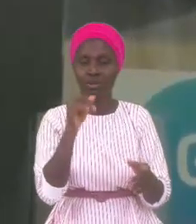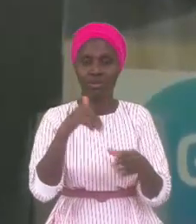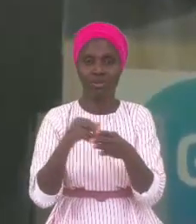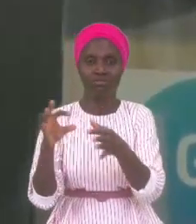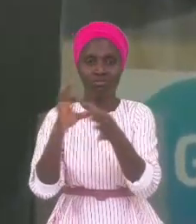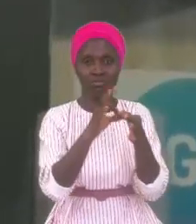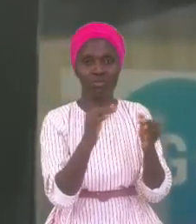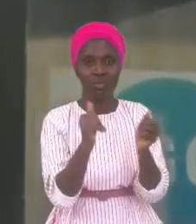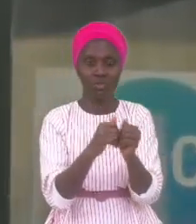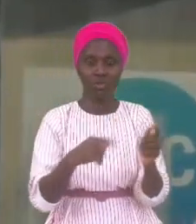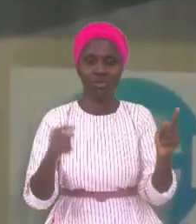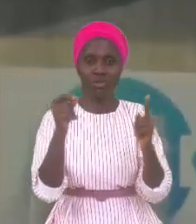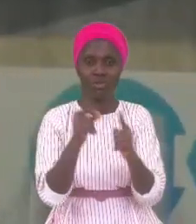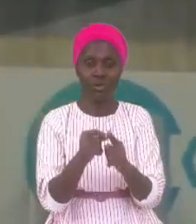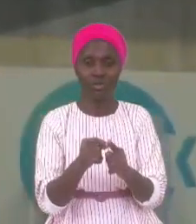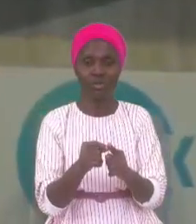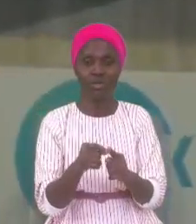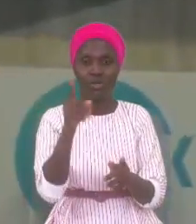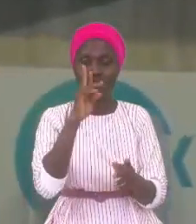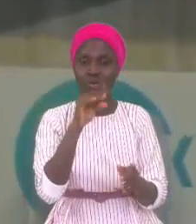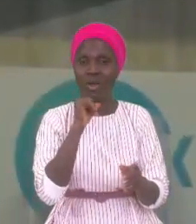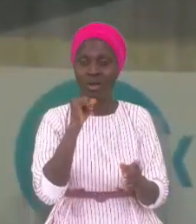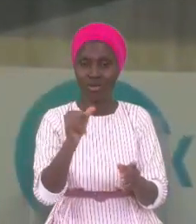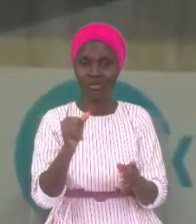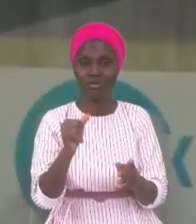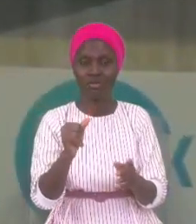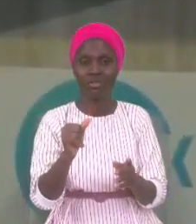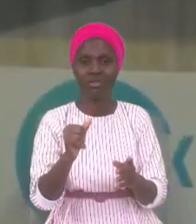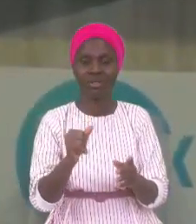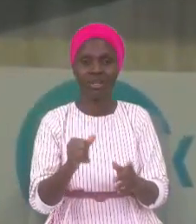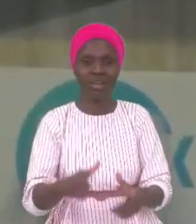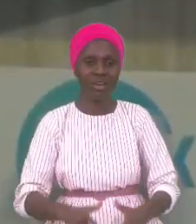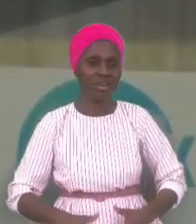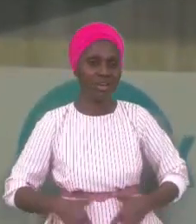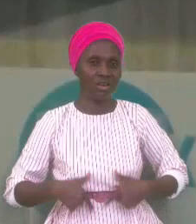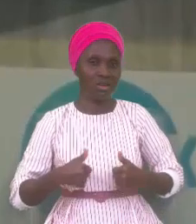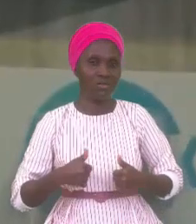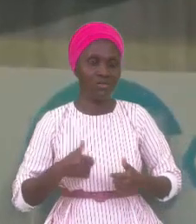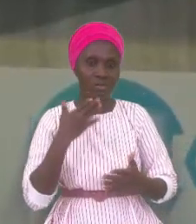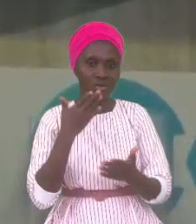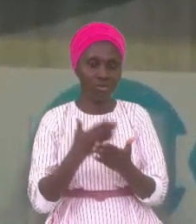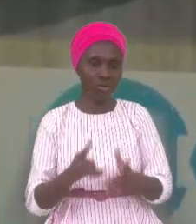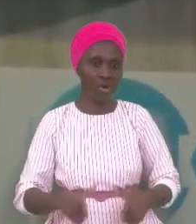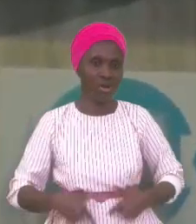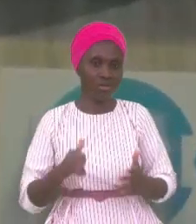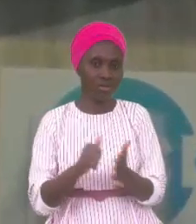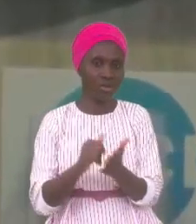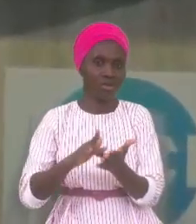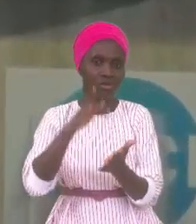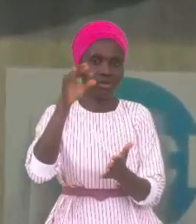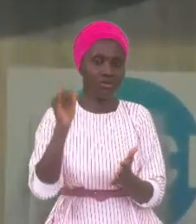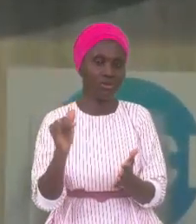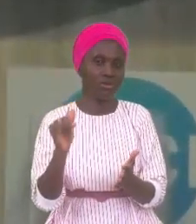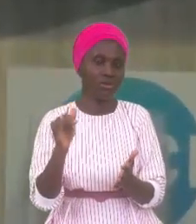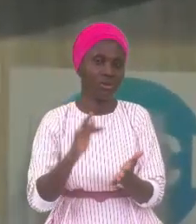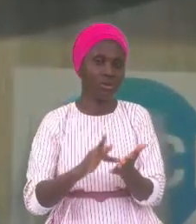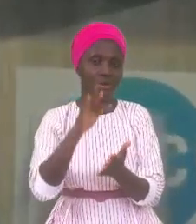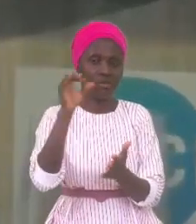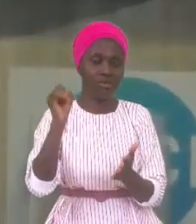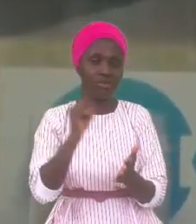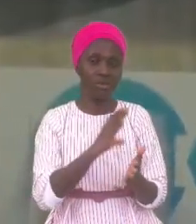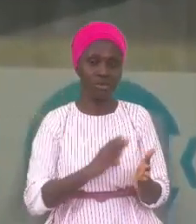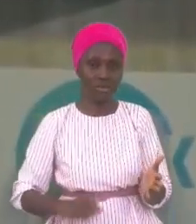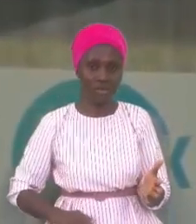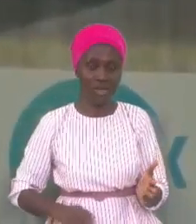you are not living a life that glorifies Christ, that Christ will say, that is what I saved you for. If you are living